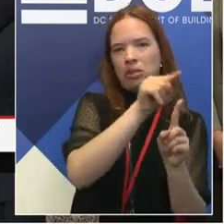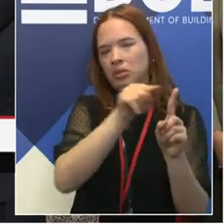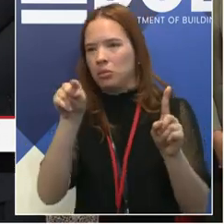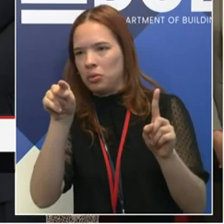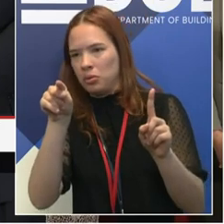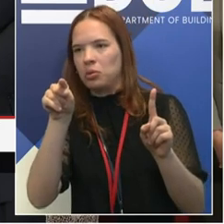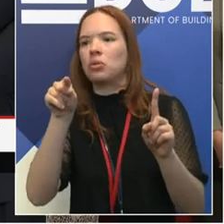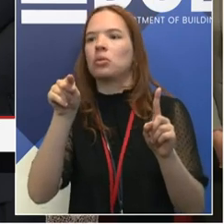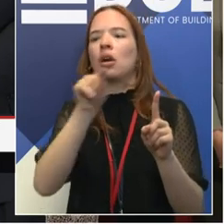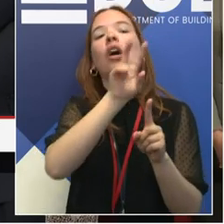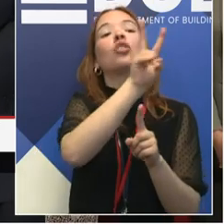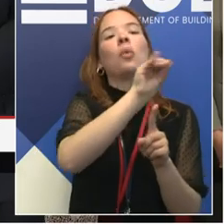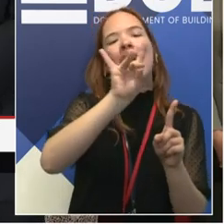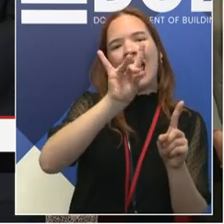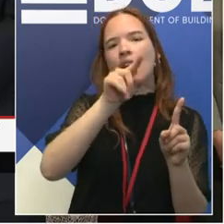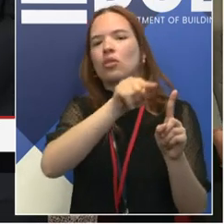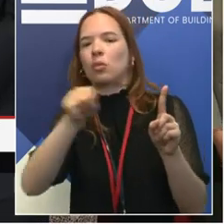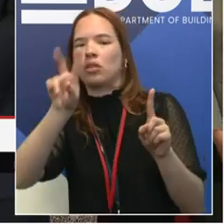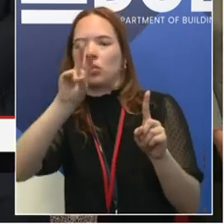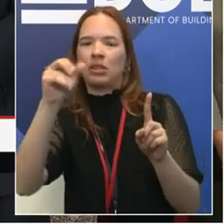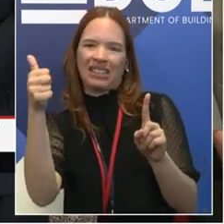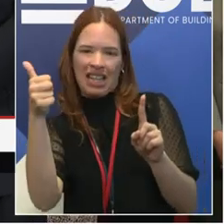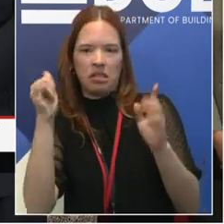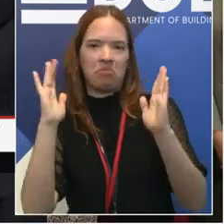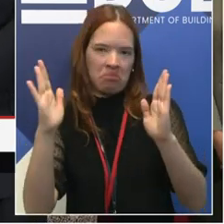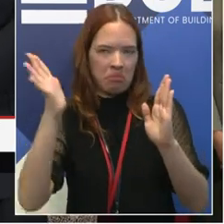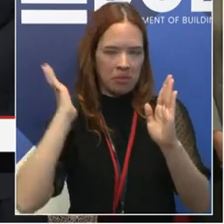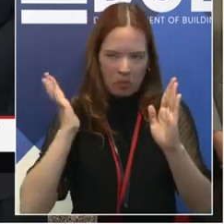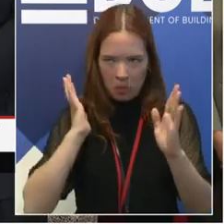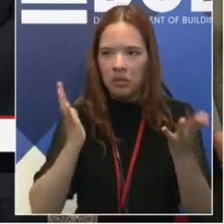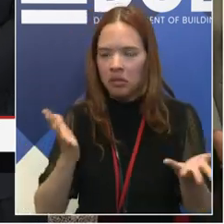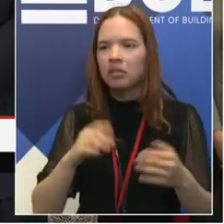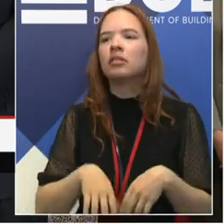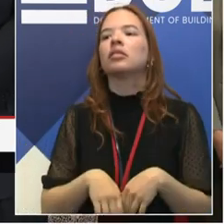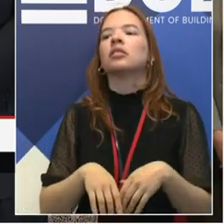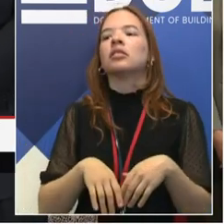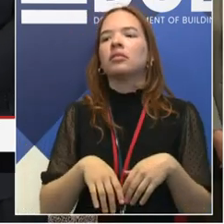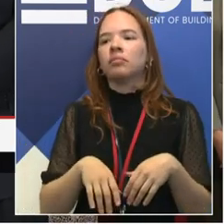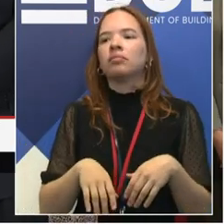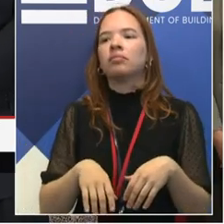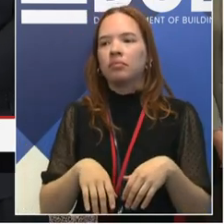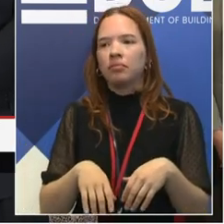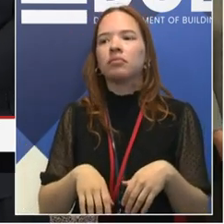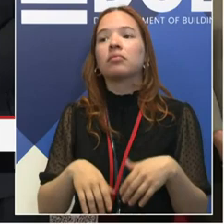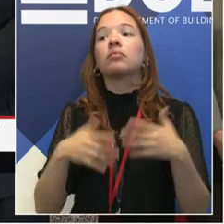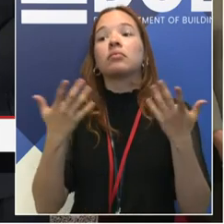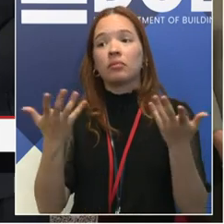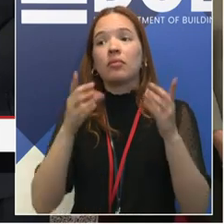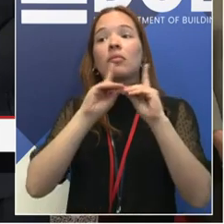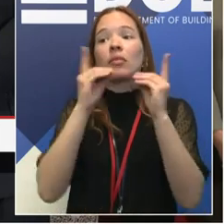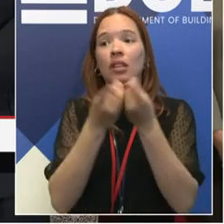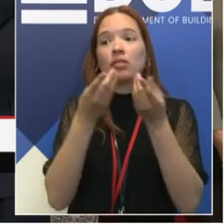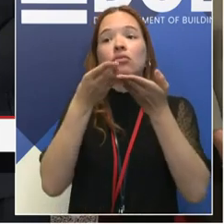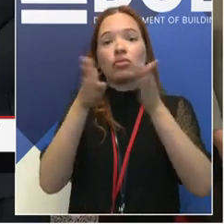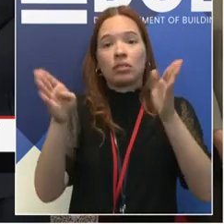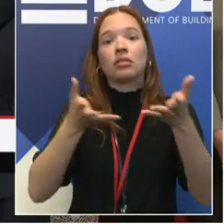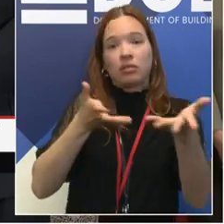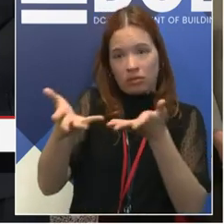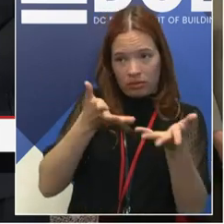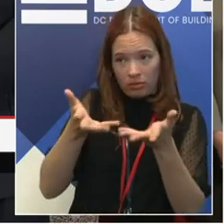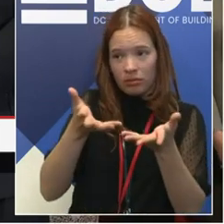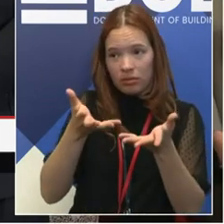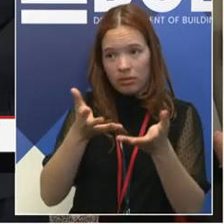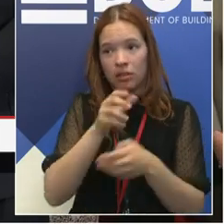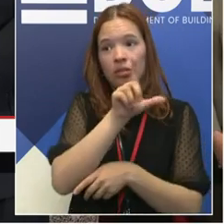then appointed as the first director of the Department of General Services from 2010 to